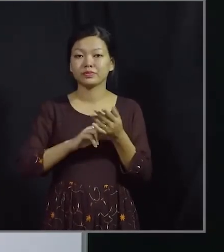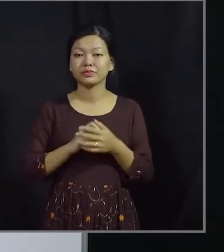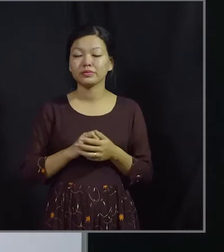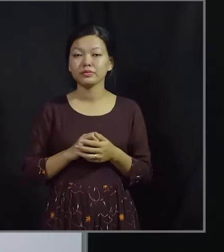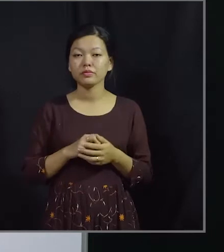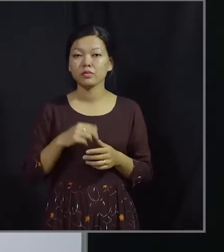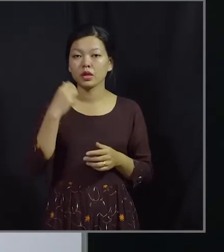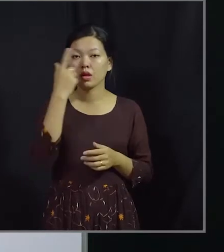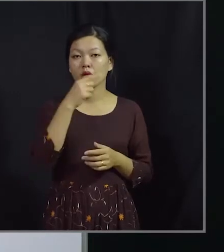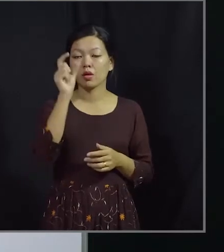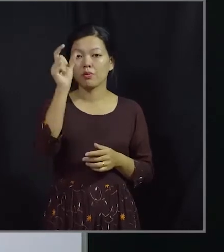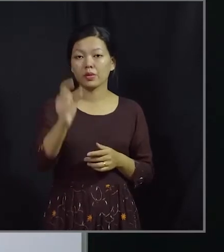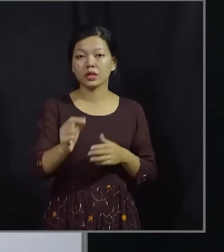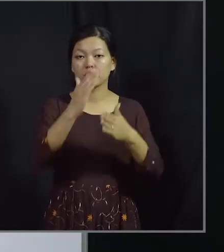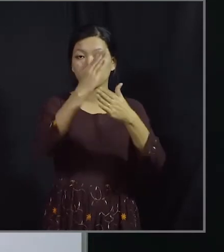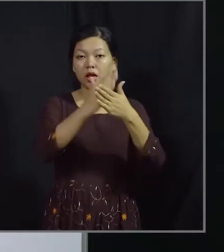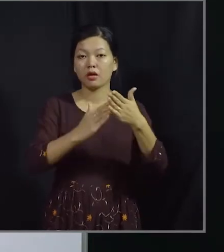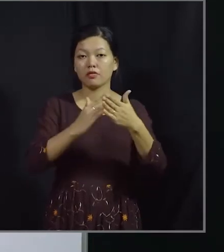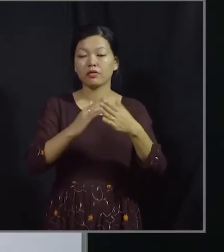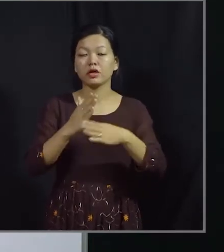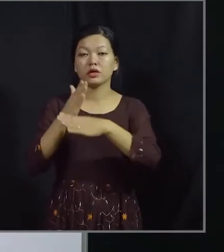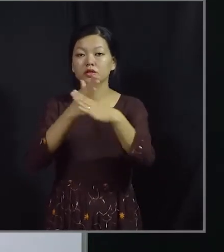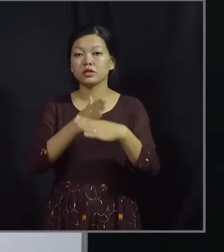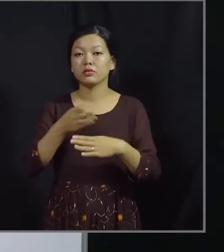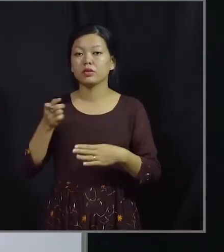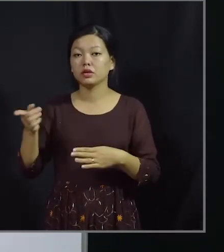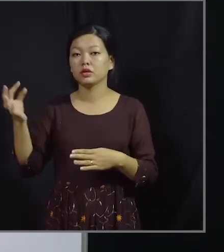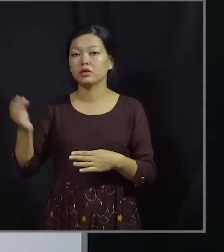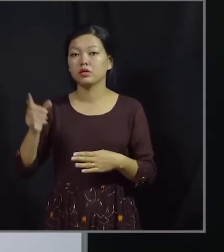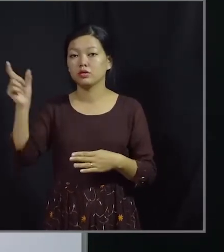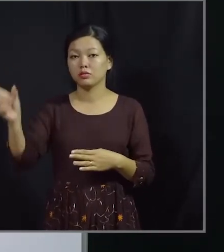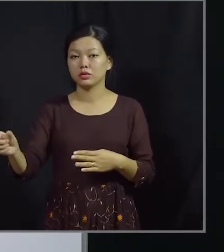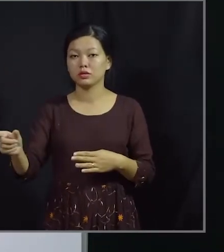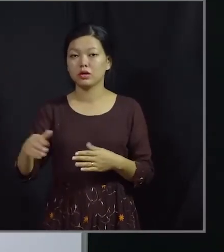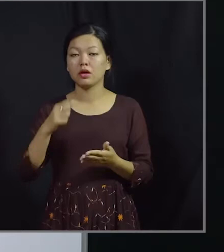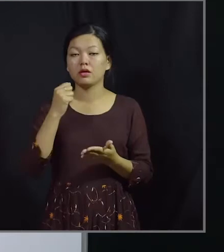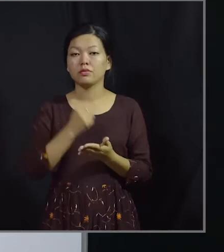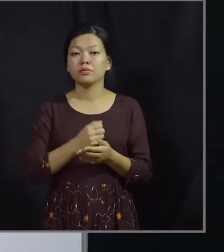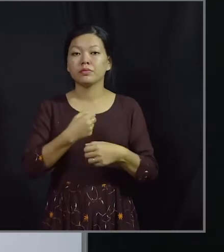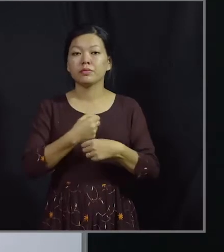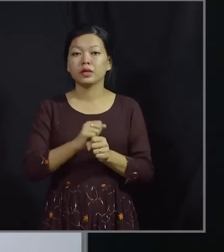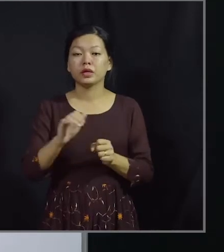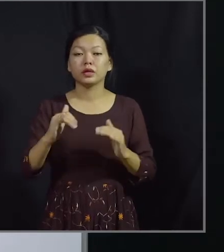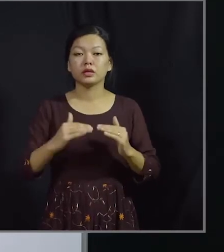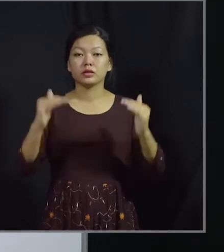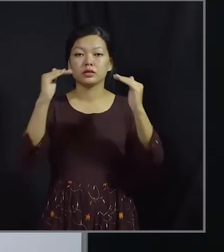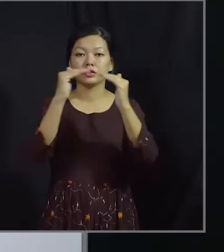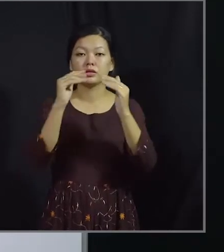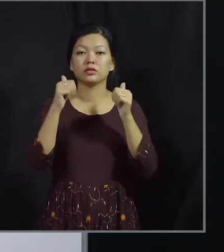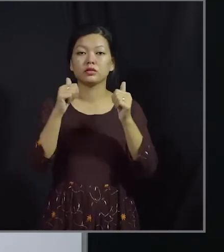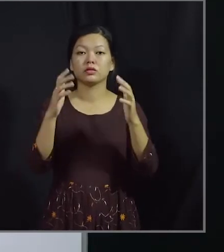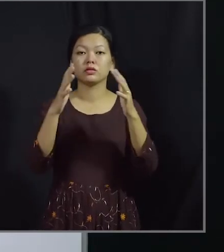sacrificing partner has to be made equal to the goodwill value of the firm. It has to be